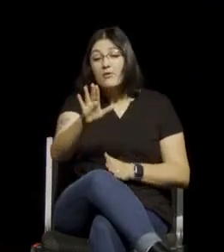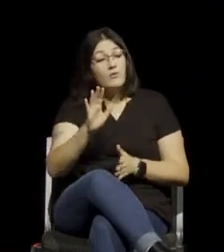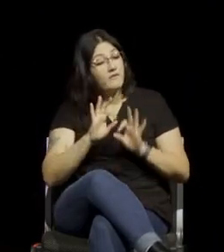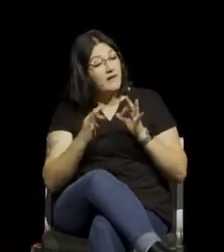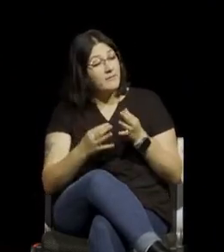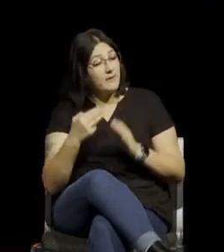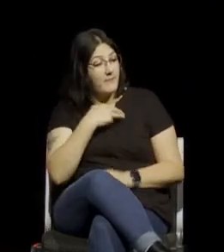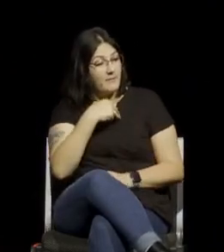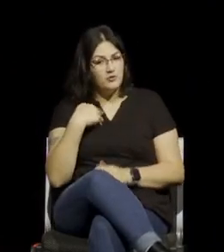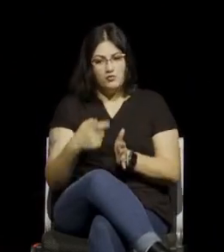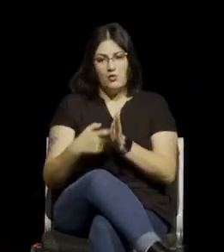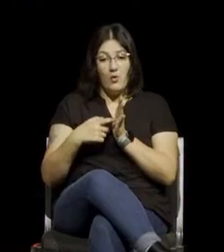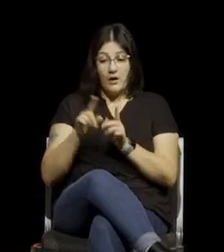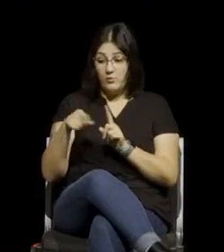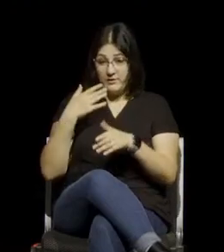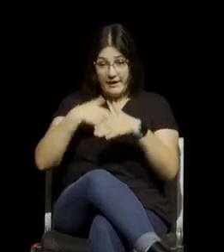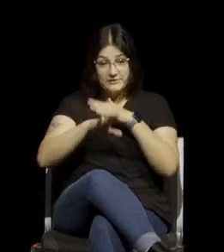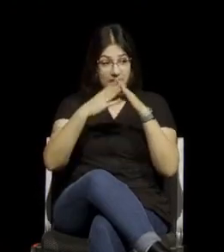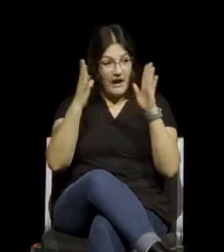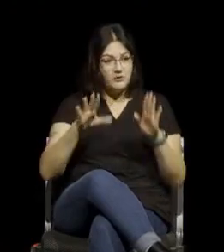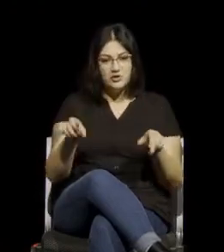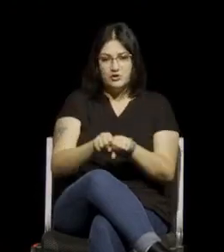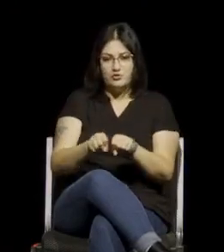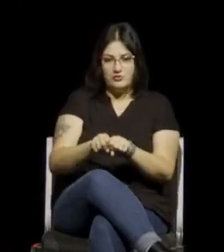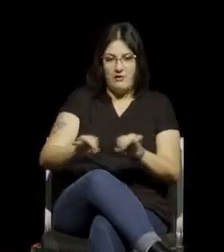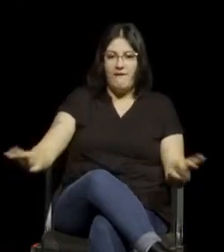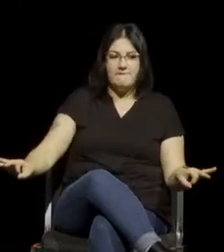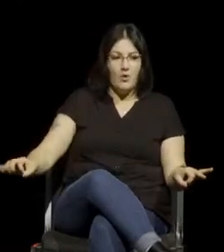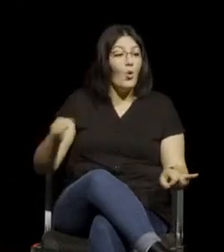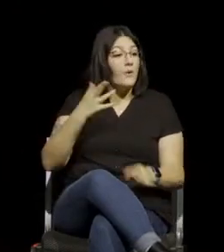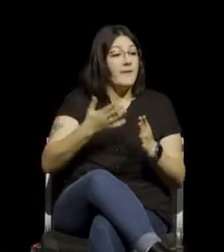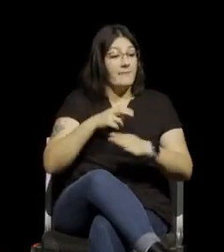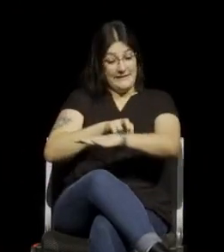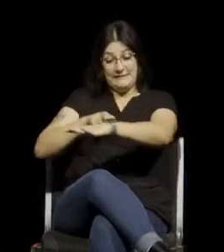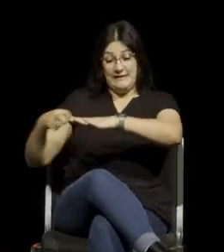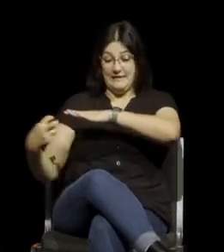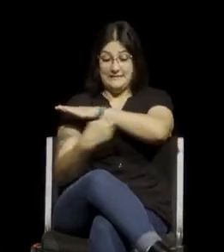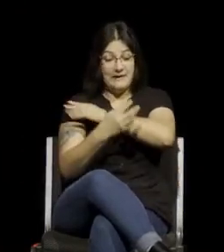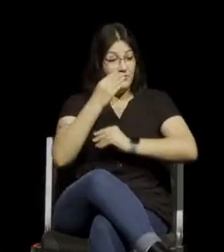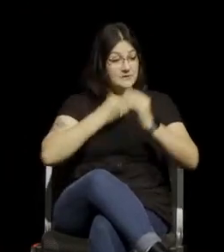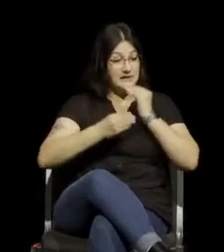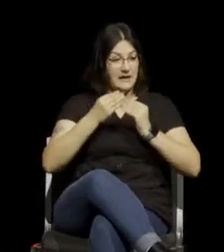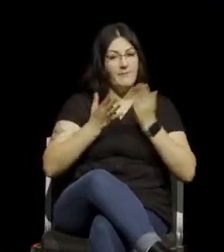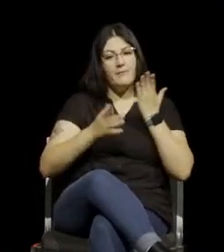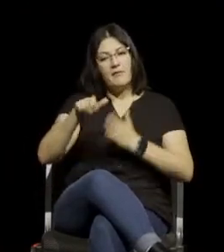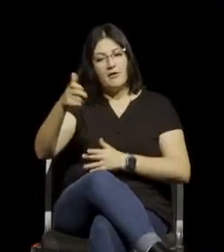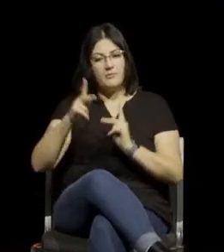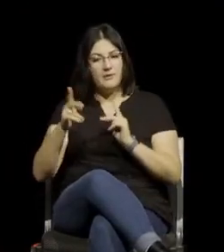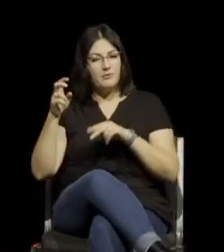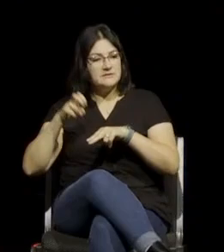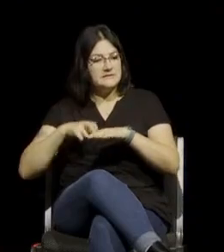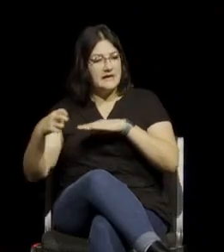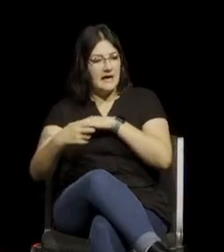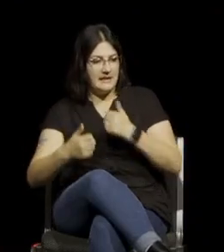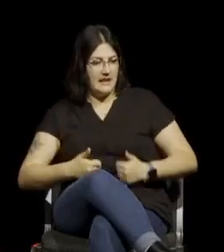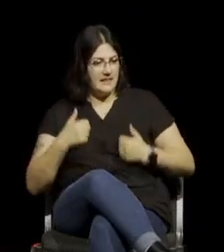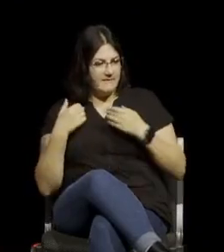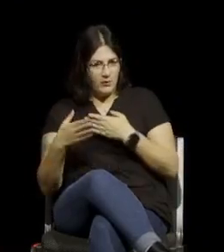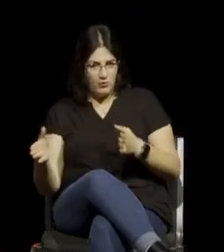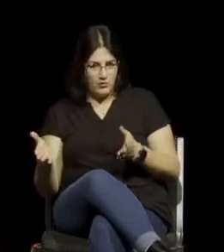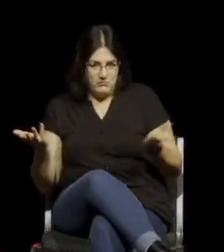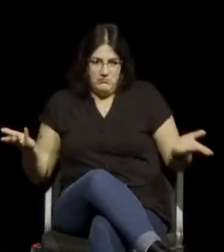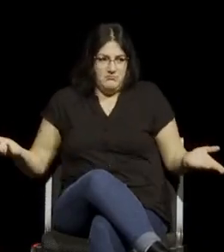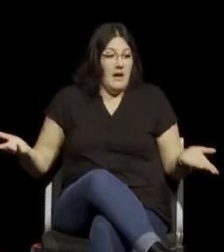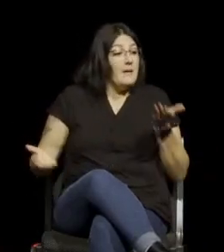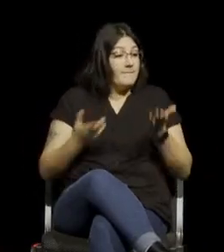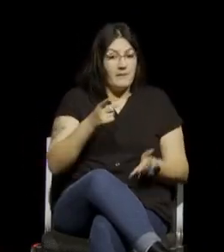members to take off their shoes when they walk into your house. Or we might sit at the table when we eat, but others might sit in the living room where they eat. It might